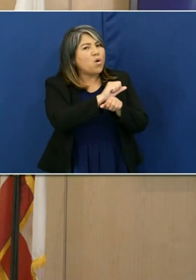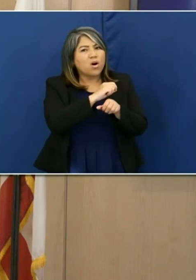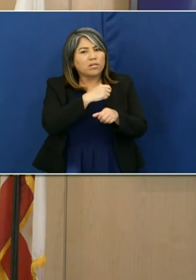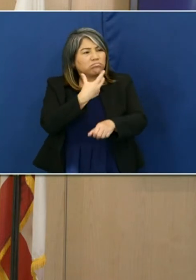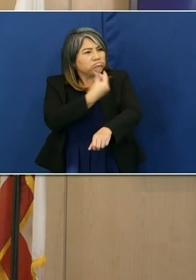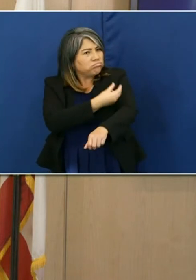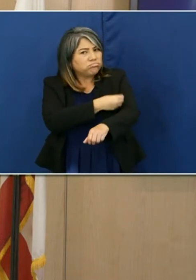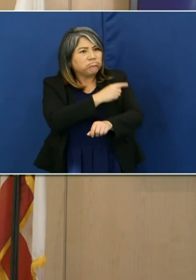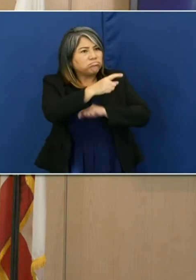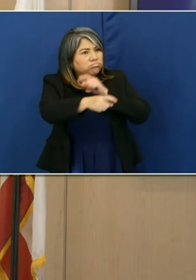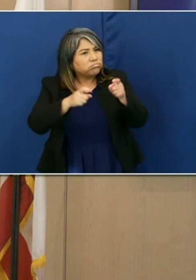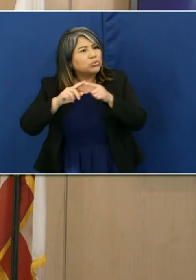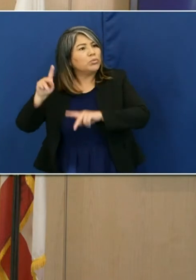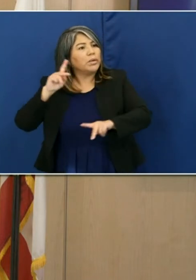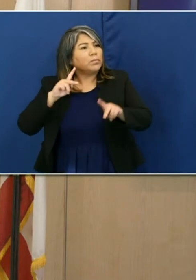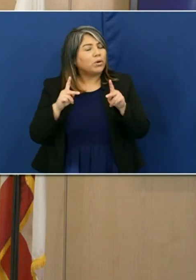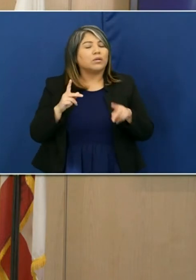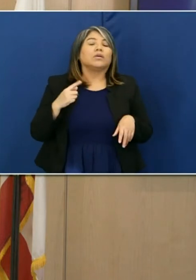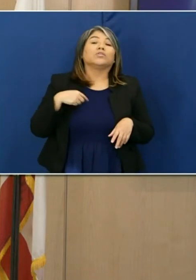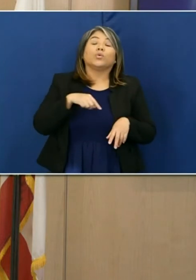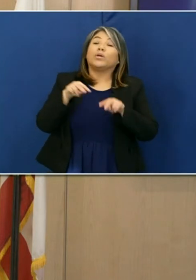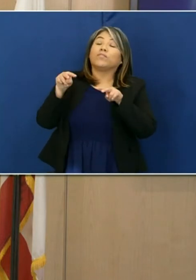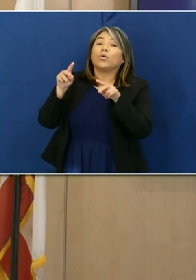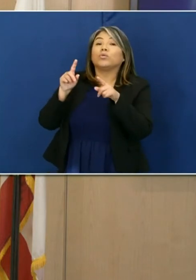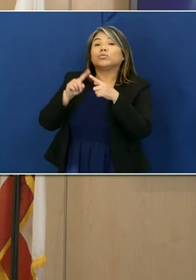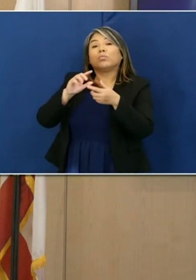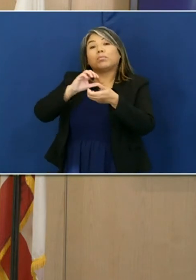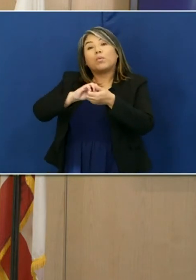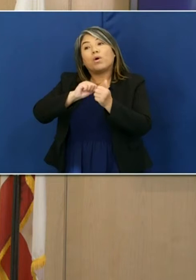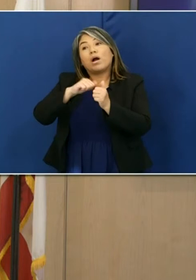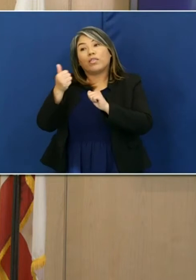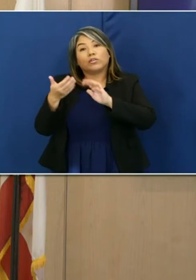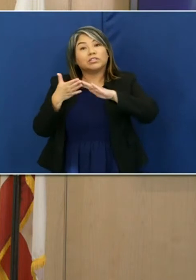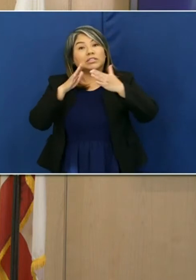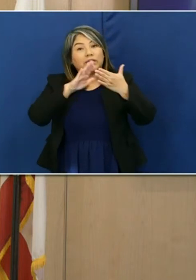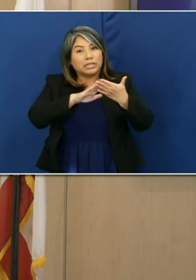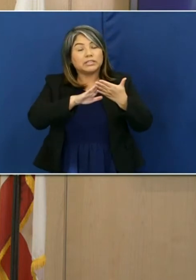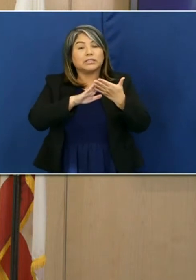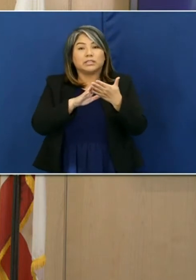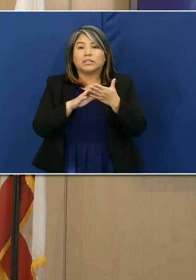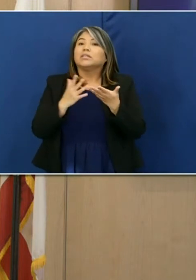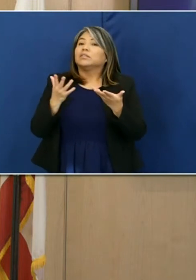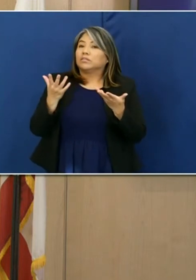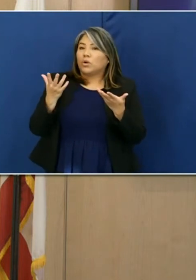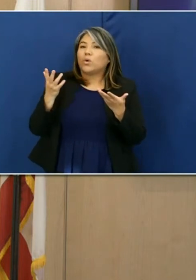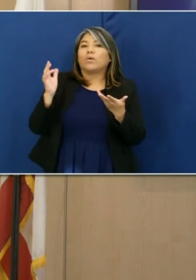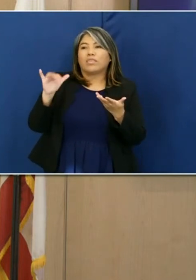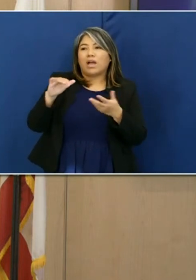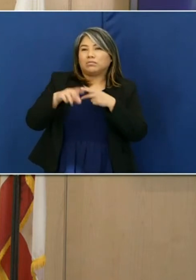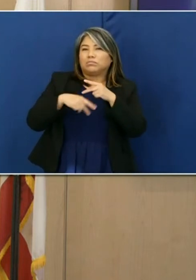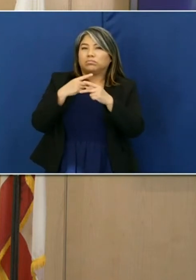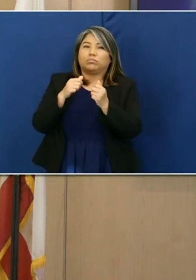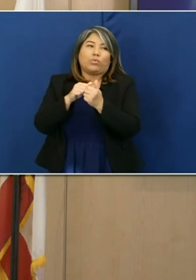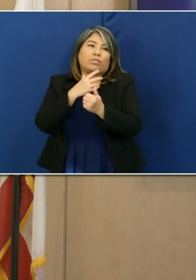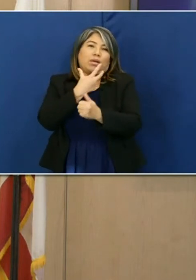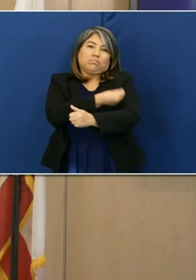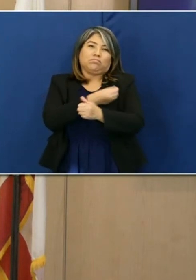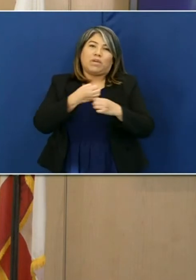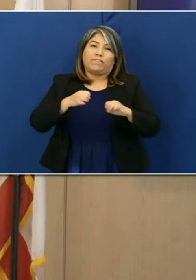these vaccines. And we look forward to partnerships with other cities in the same type effort.